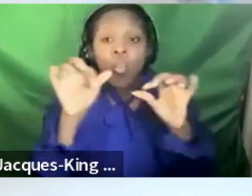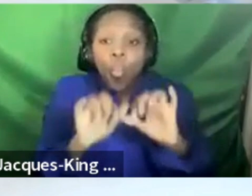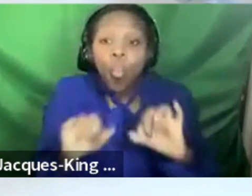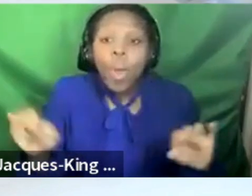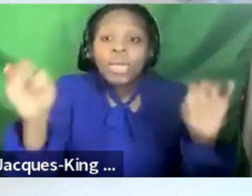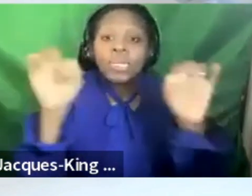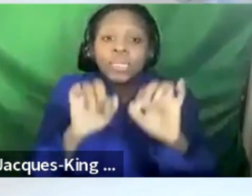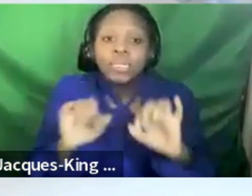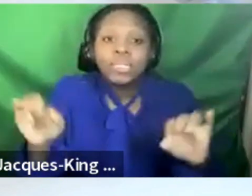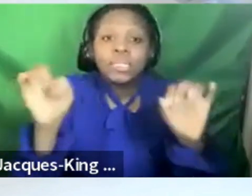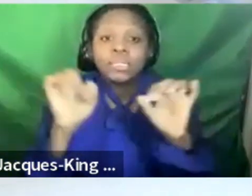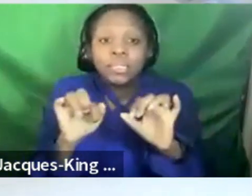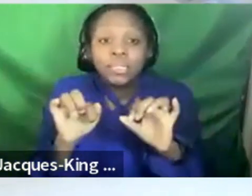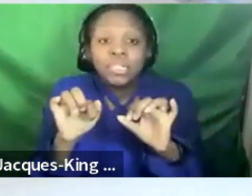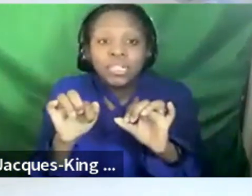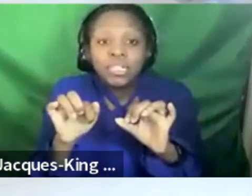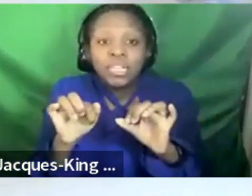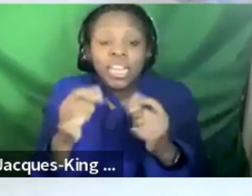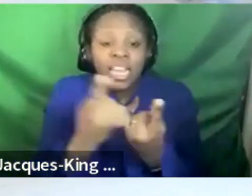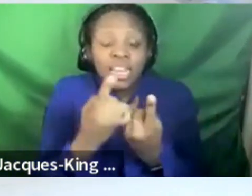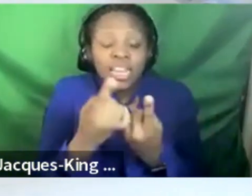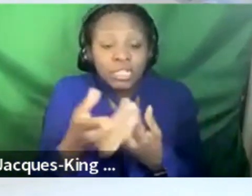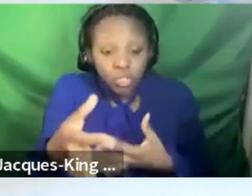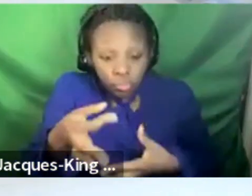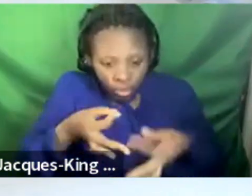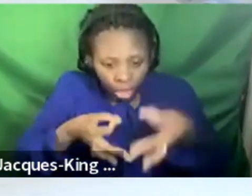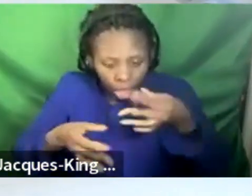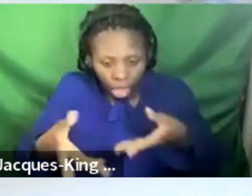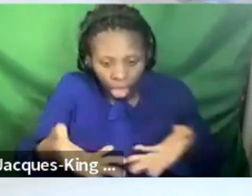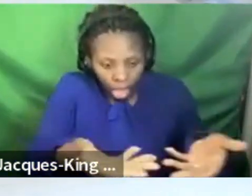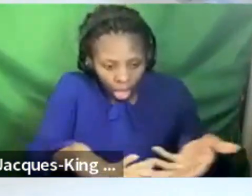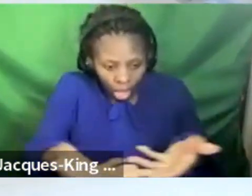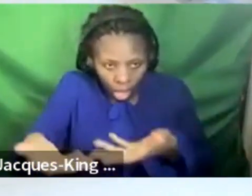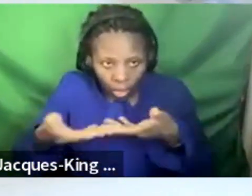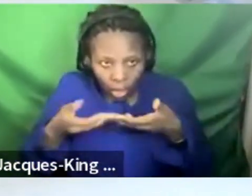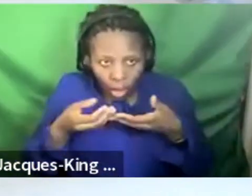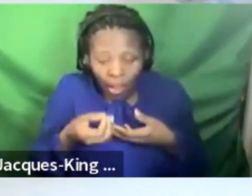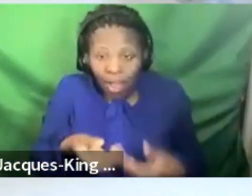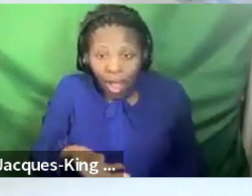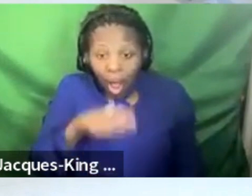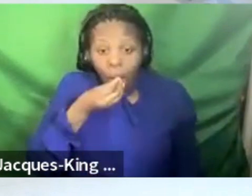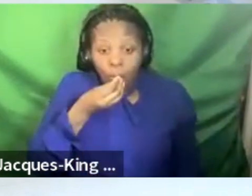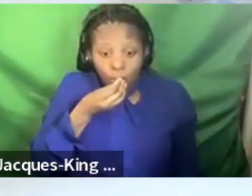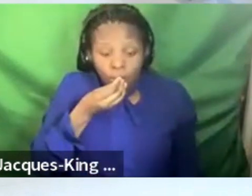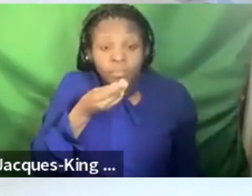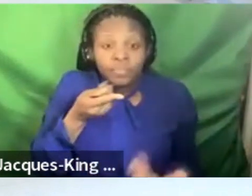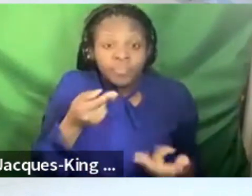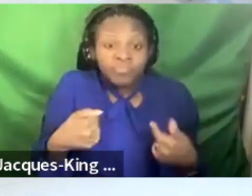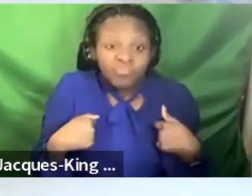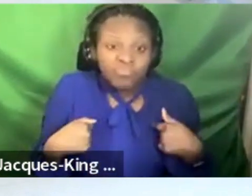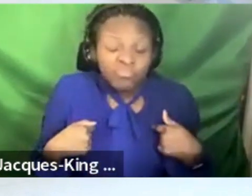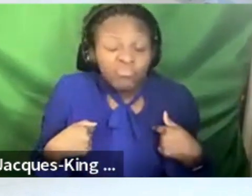the water, and then I just waited for plankton and things to come by, and I ate them.